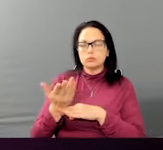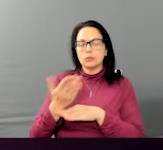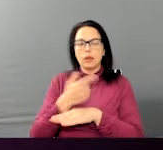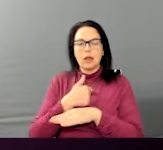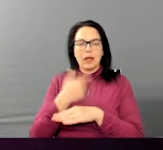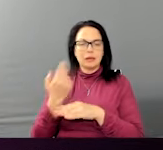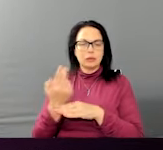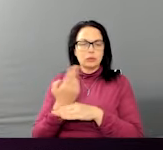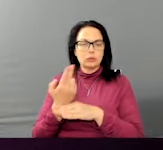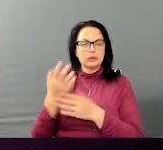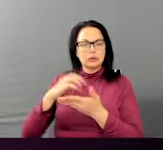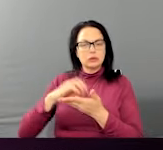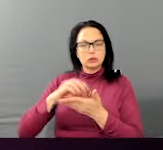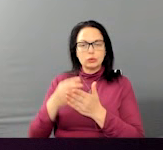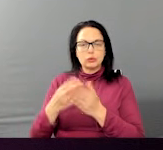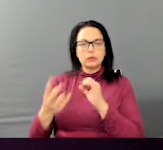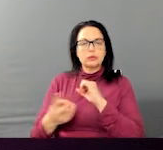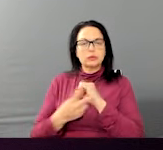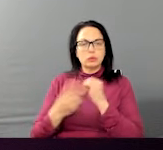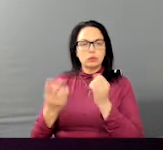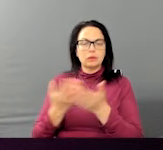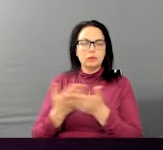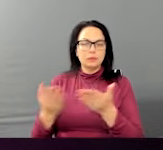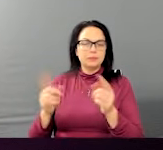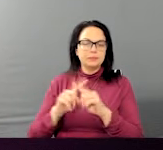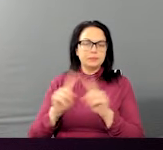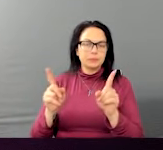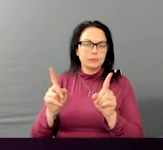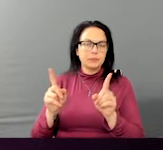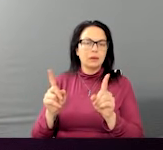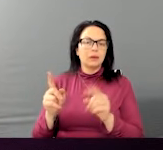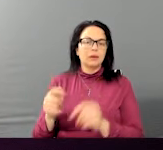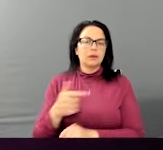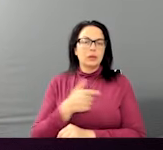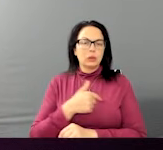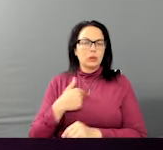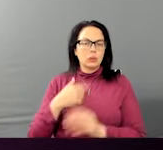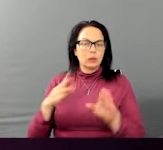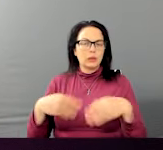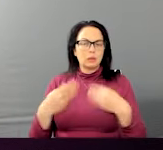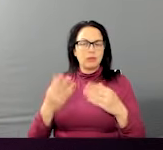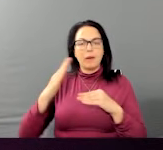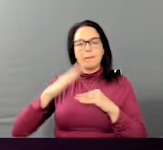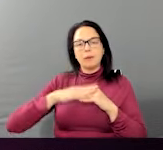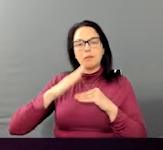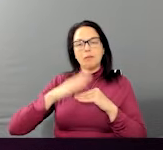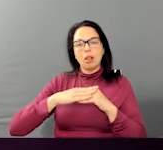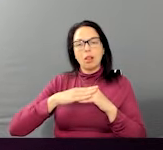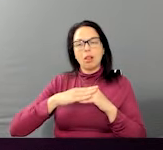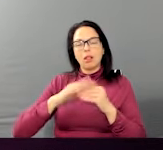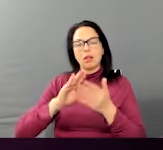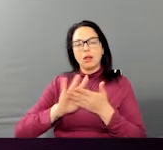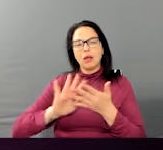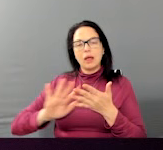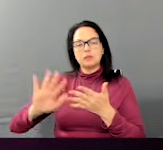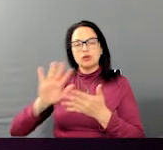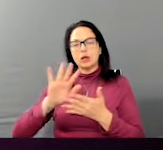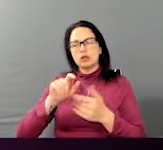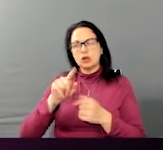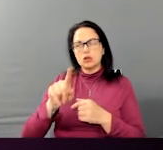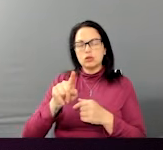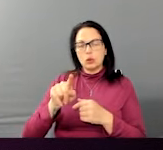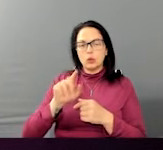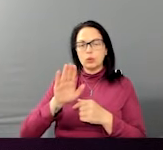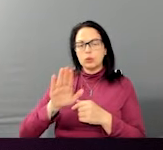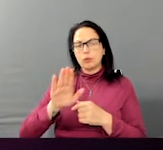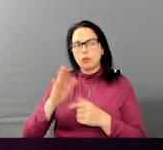cookie session storage here. But we provide minimal abstraction so that you find yourself spending more time in the